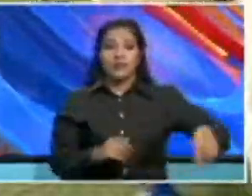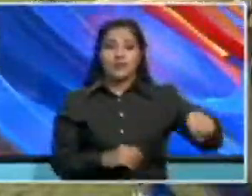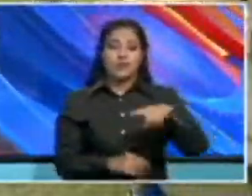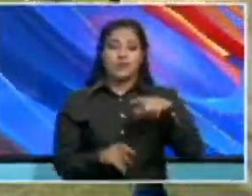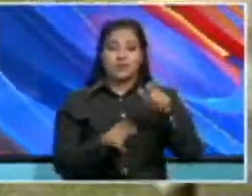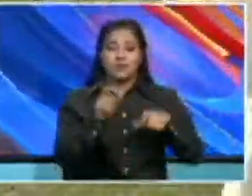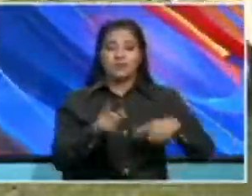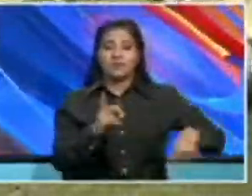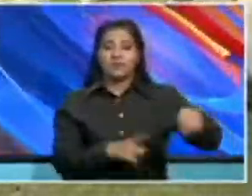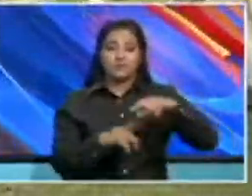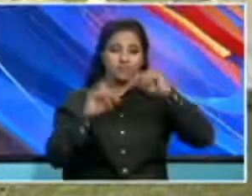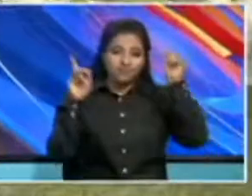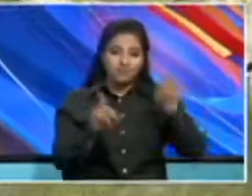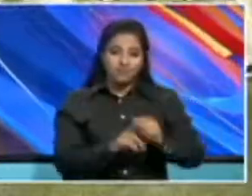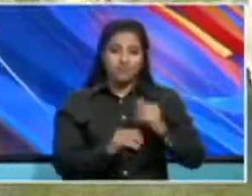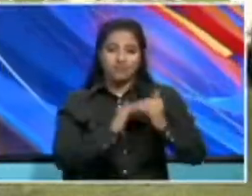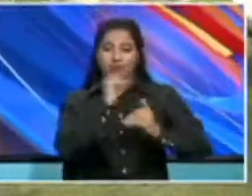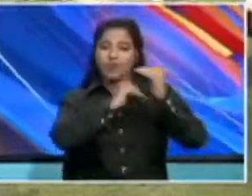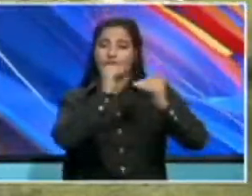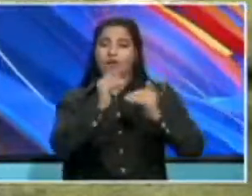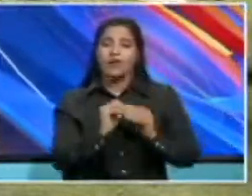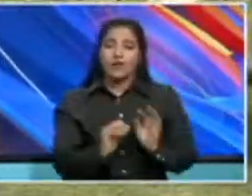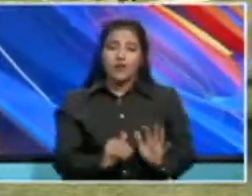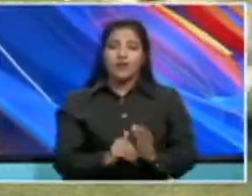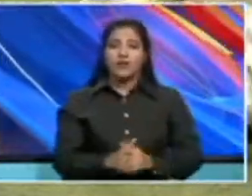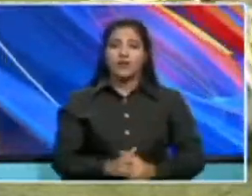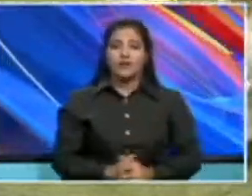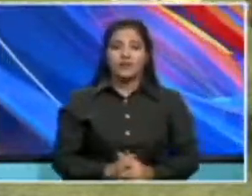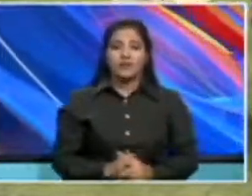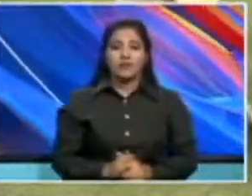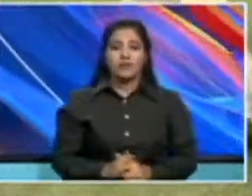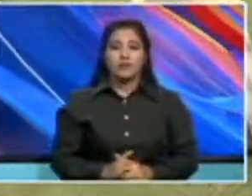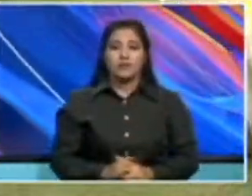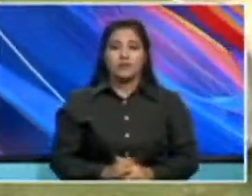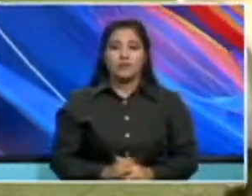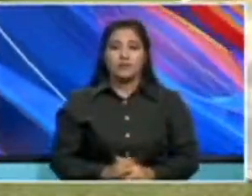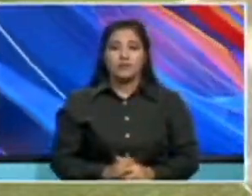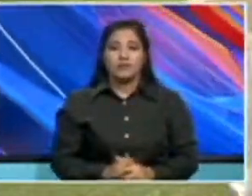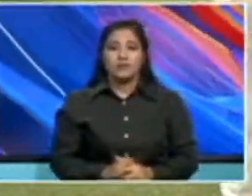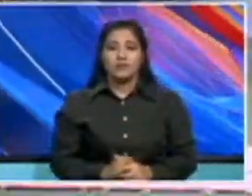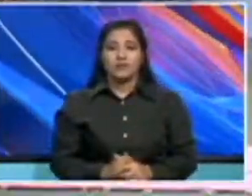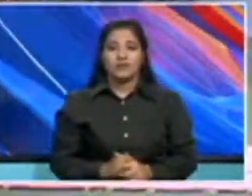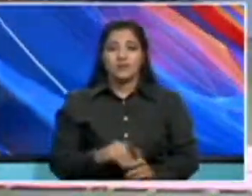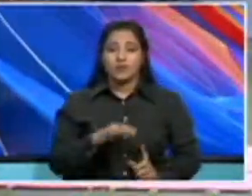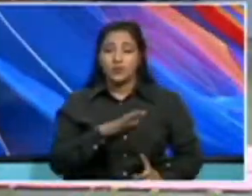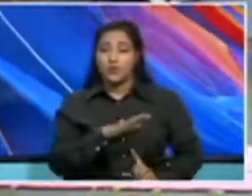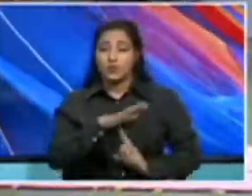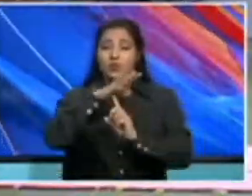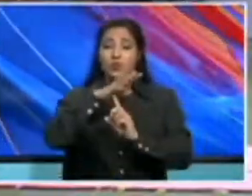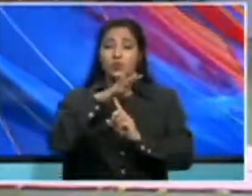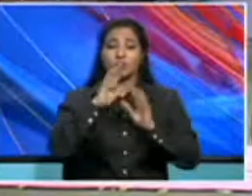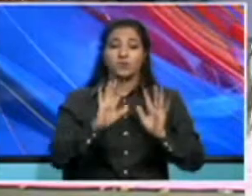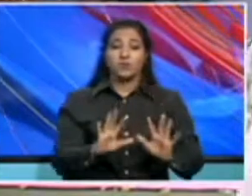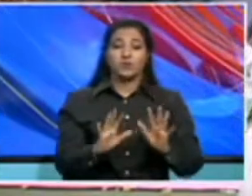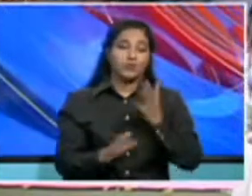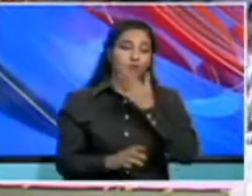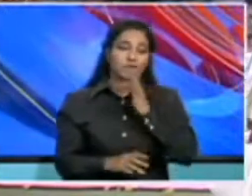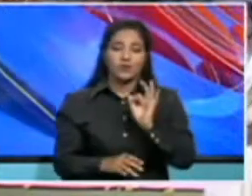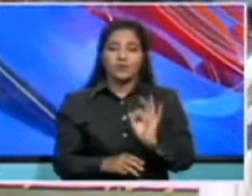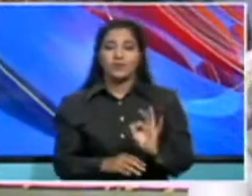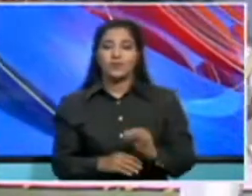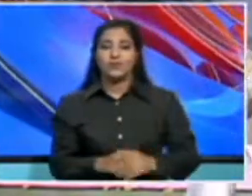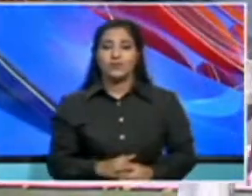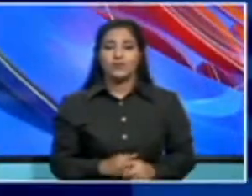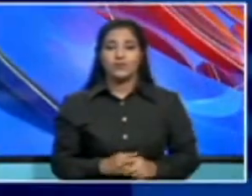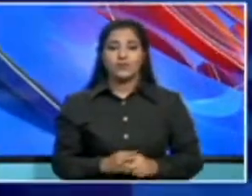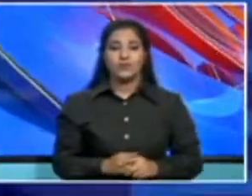associations, for the states they represent. But they know the tough test, the acid test, starts from tomorrow. And